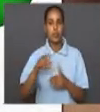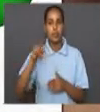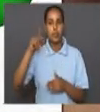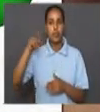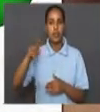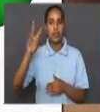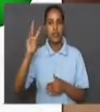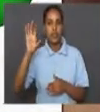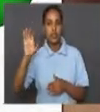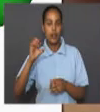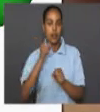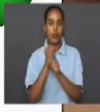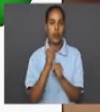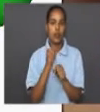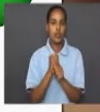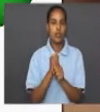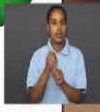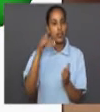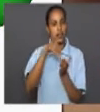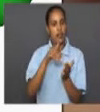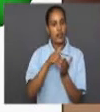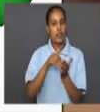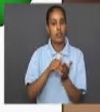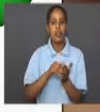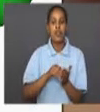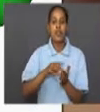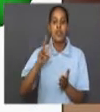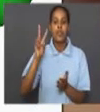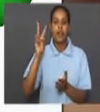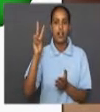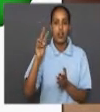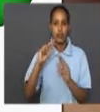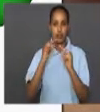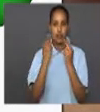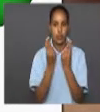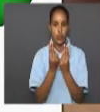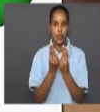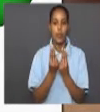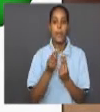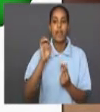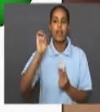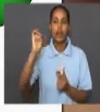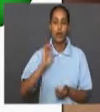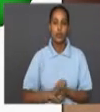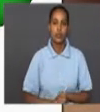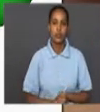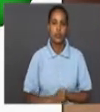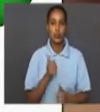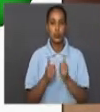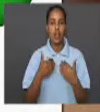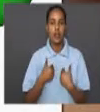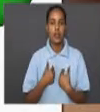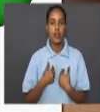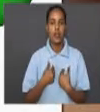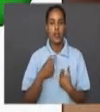PVC is constructed from repeating vinyl groups called ethenols, which